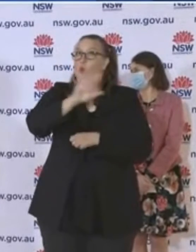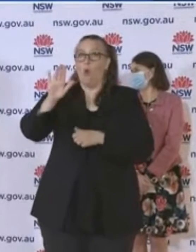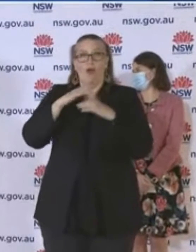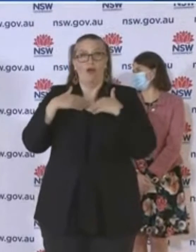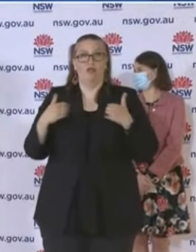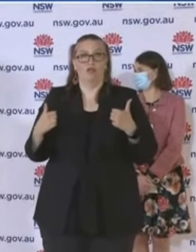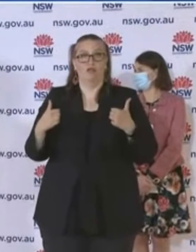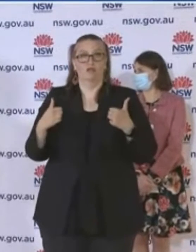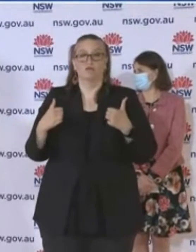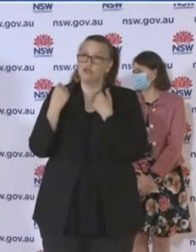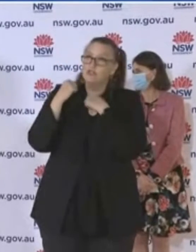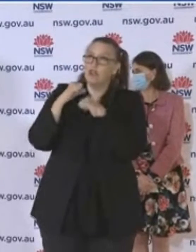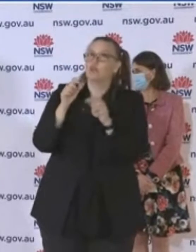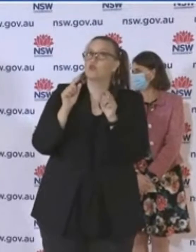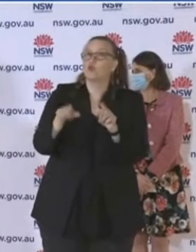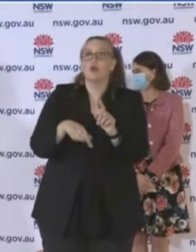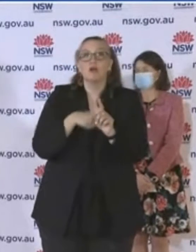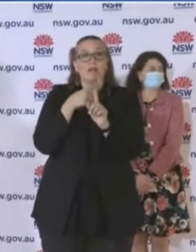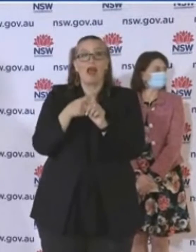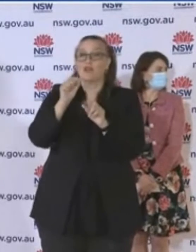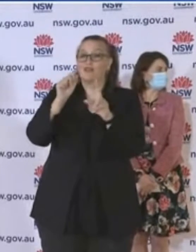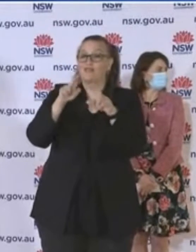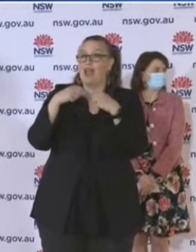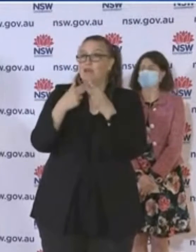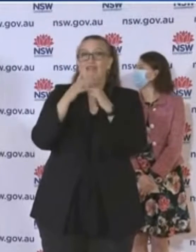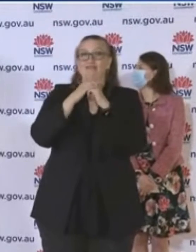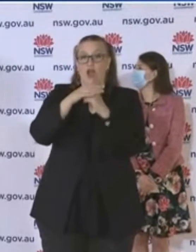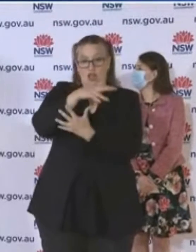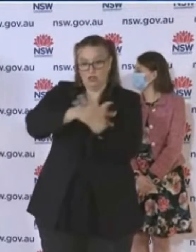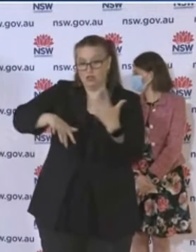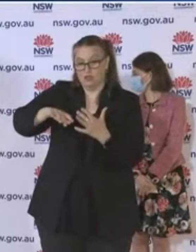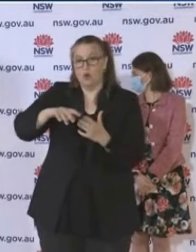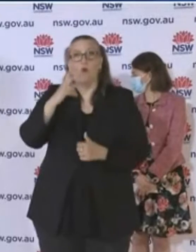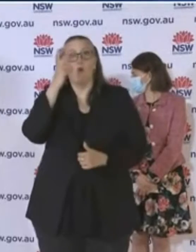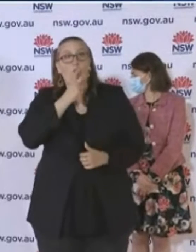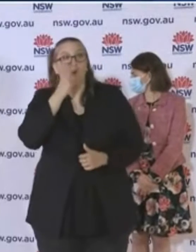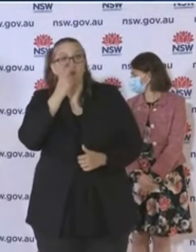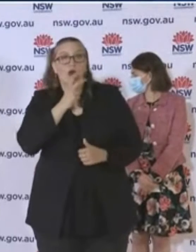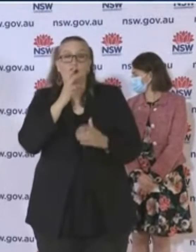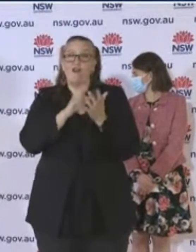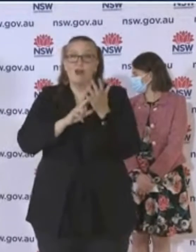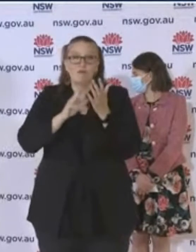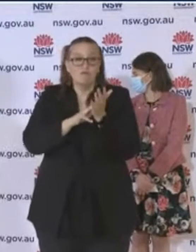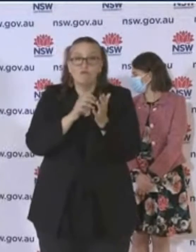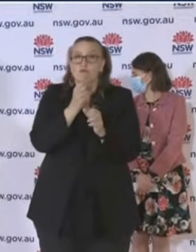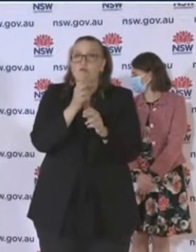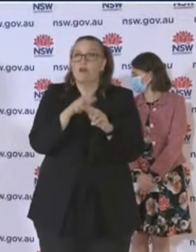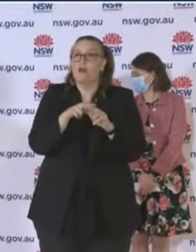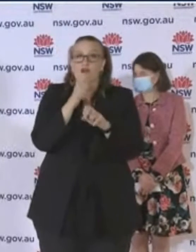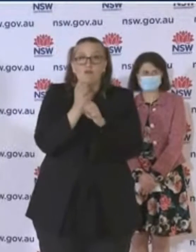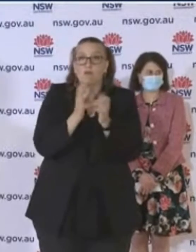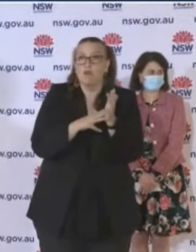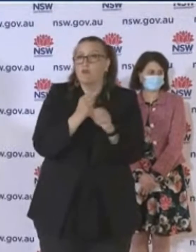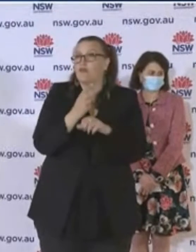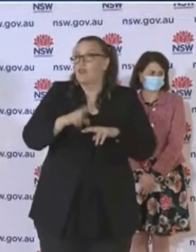around us. Our family, our friends, our elderly relatives who may not